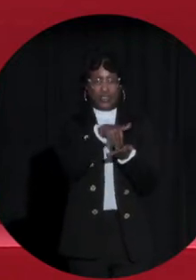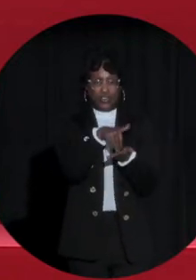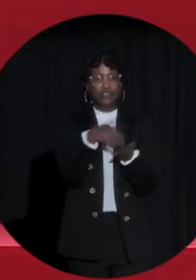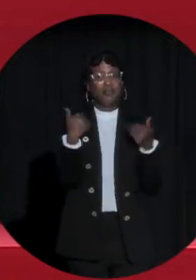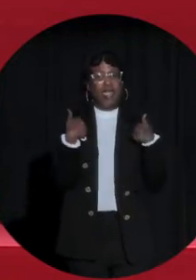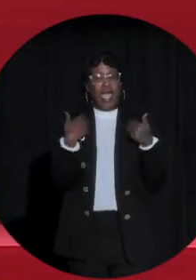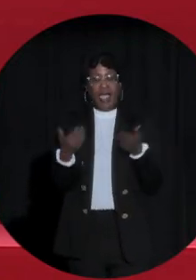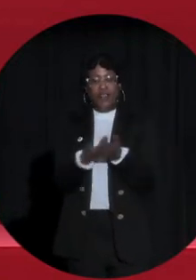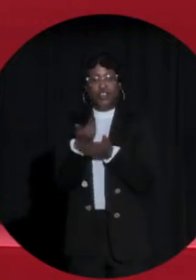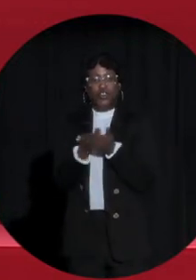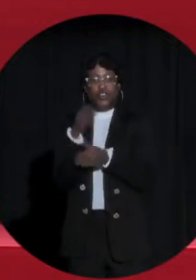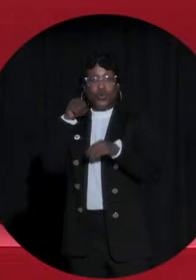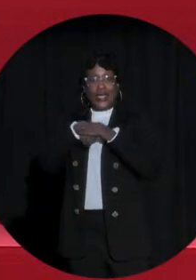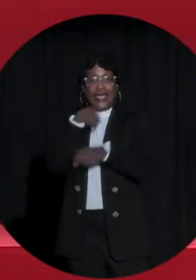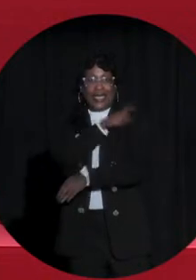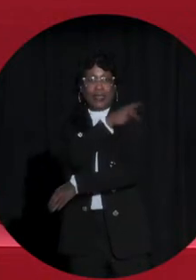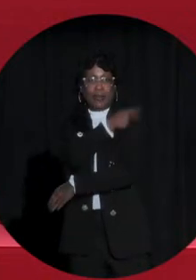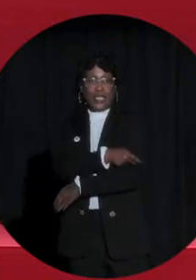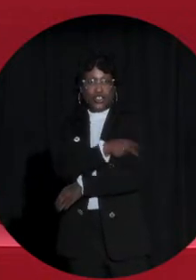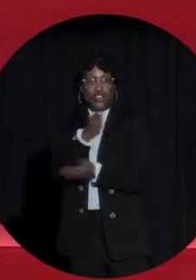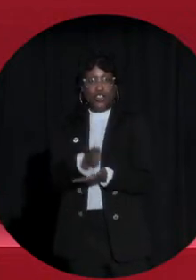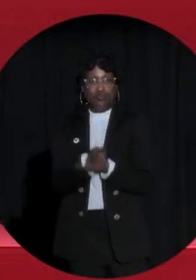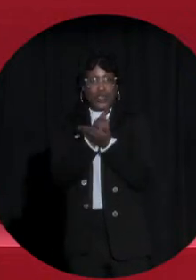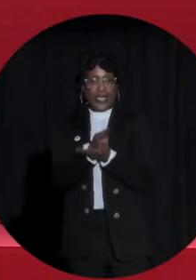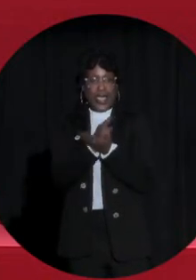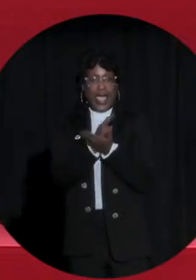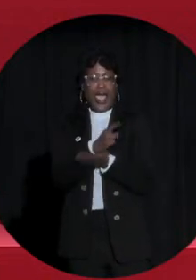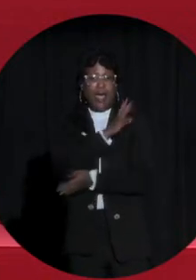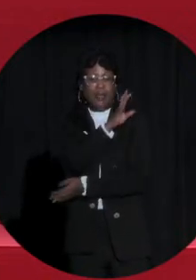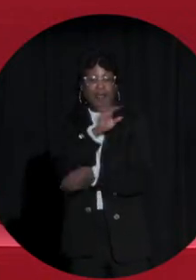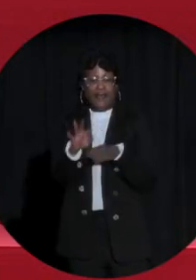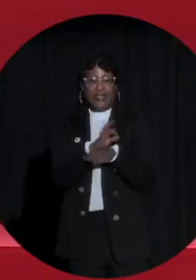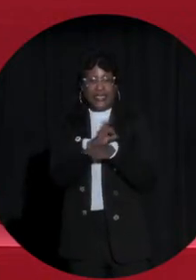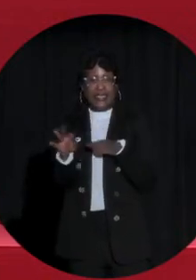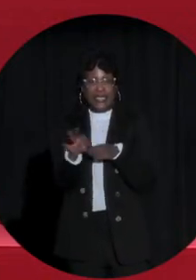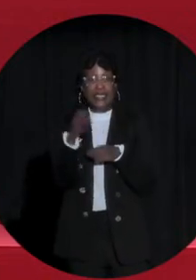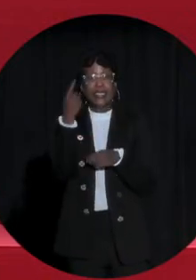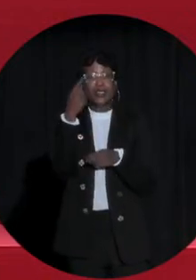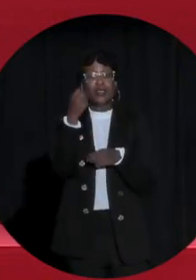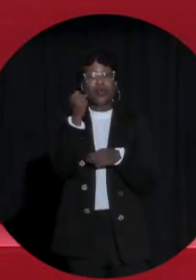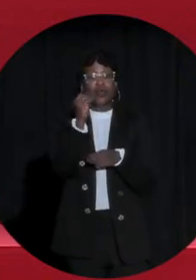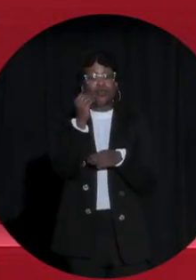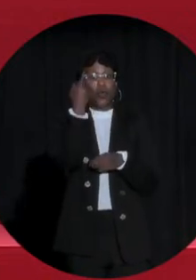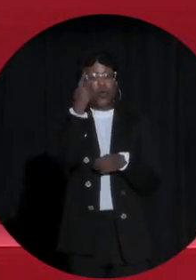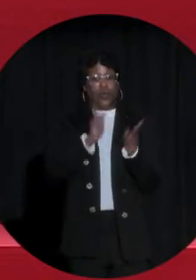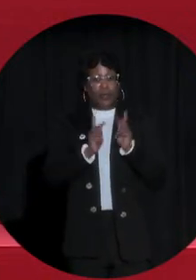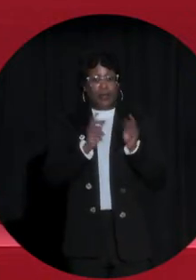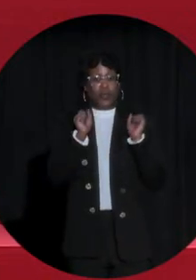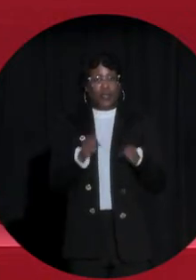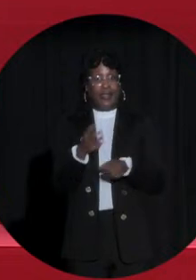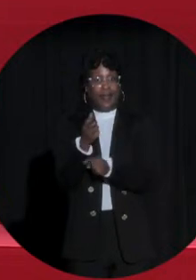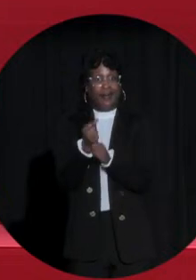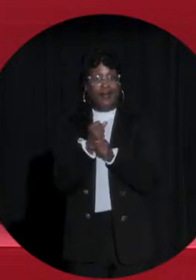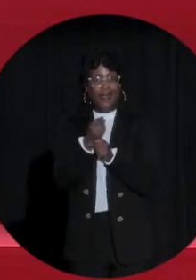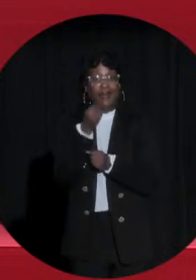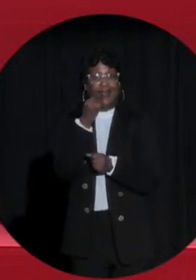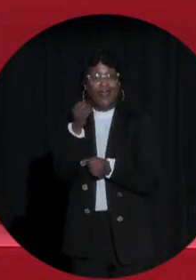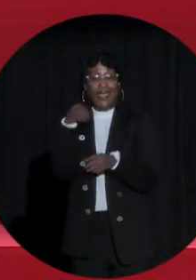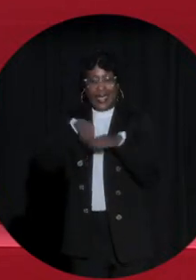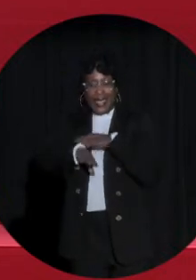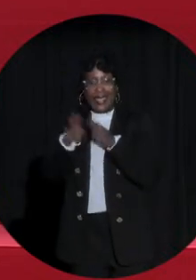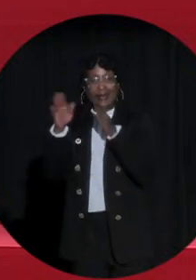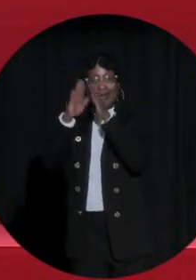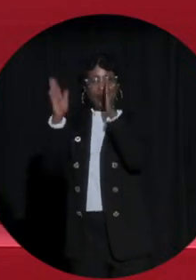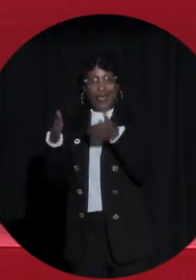that Prince Georgians can get the care they need right here at home. And now we're redeveloping the site of the old hospital